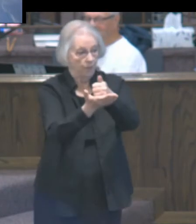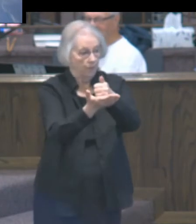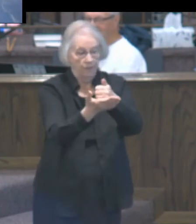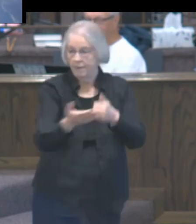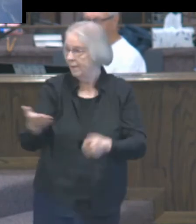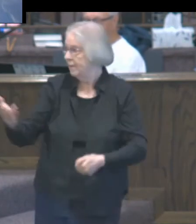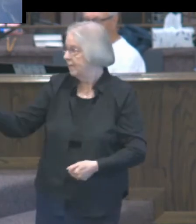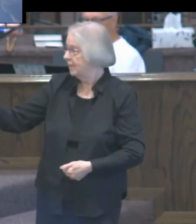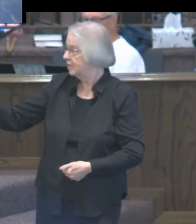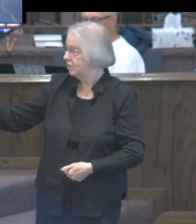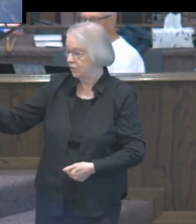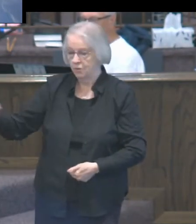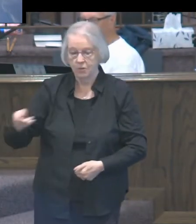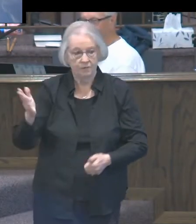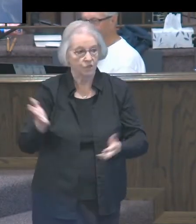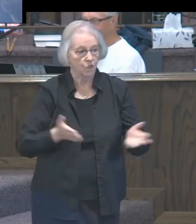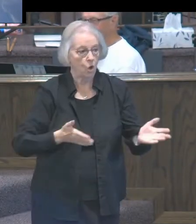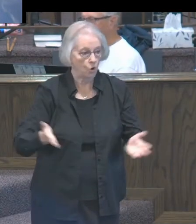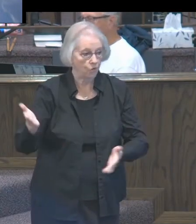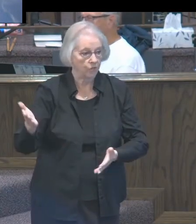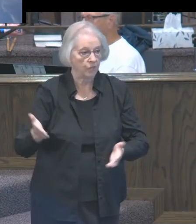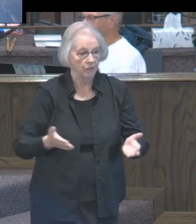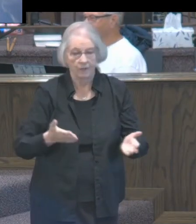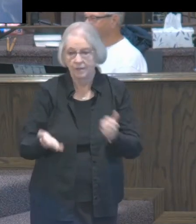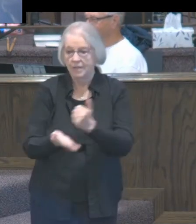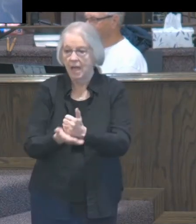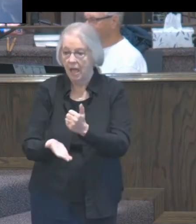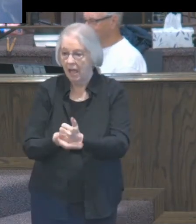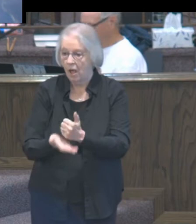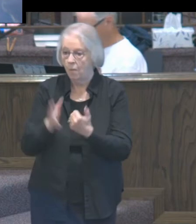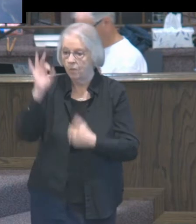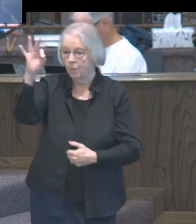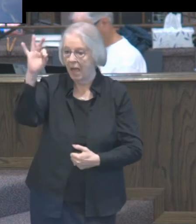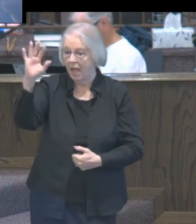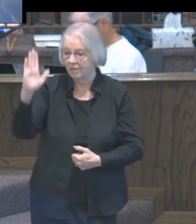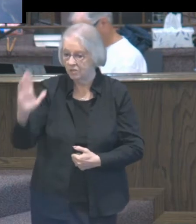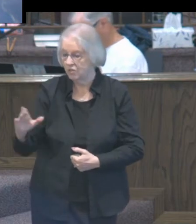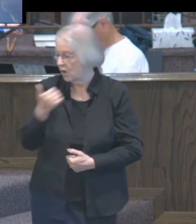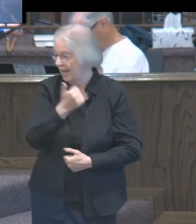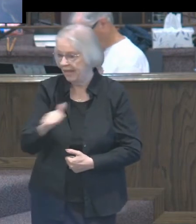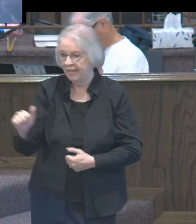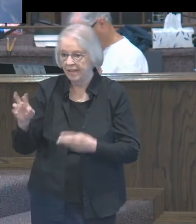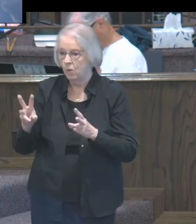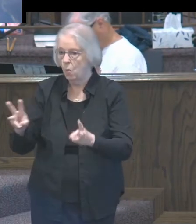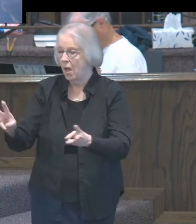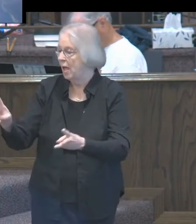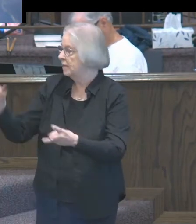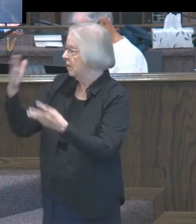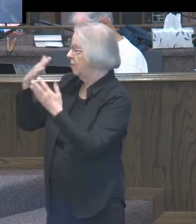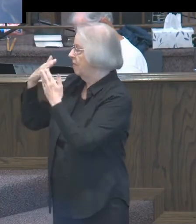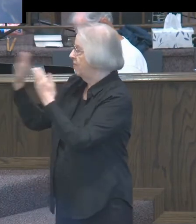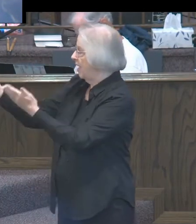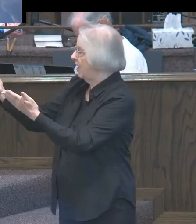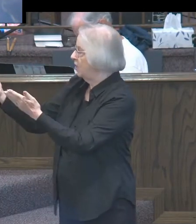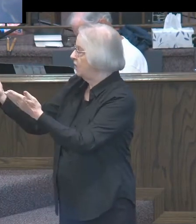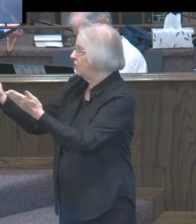I've known him these years at Bethel. Thank you for your service. Okay? Thank you for